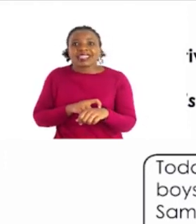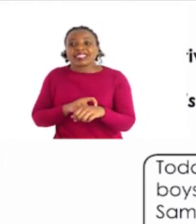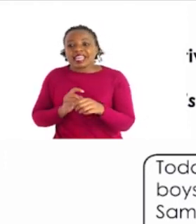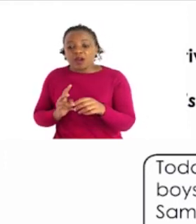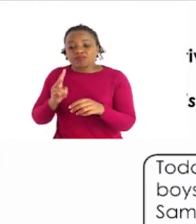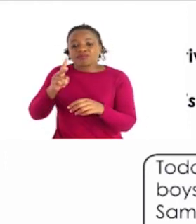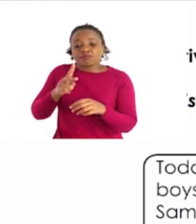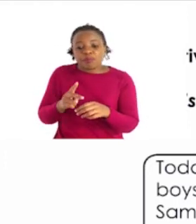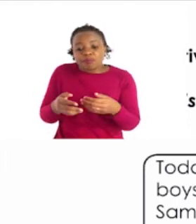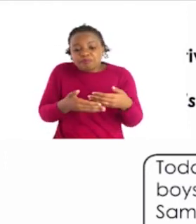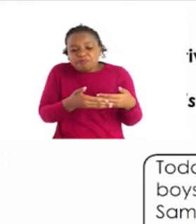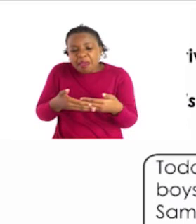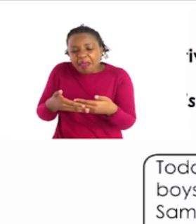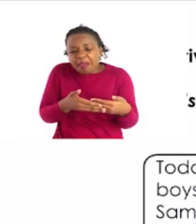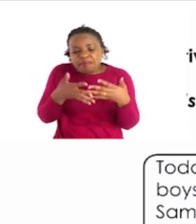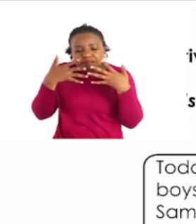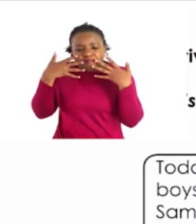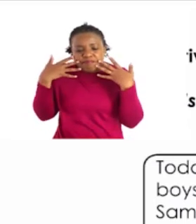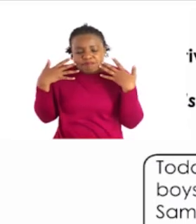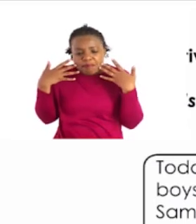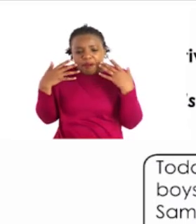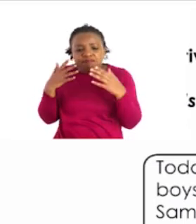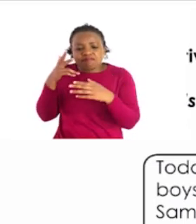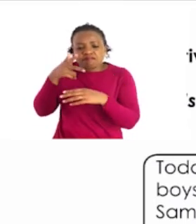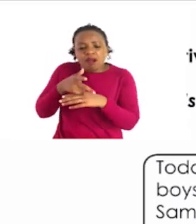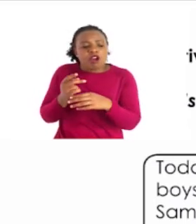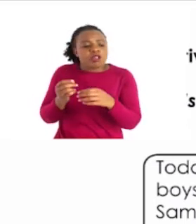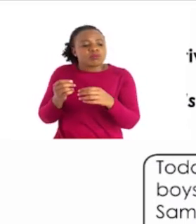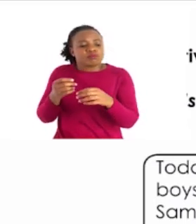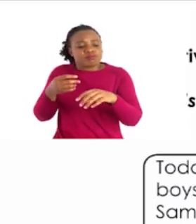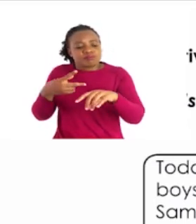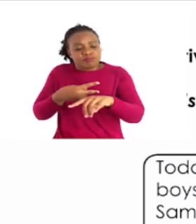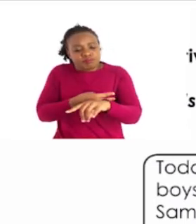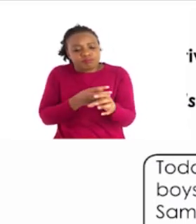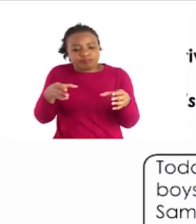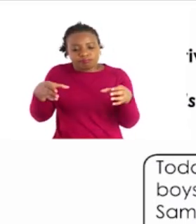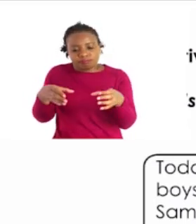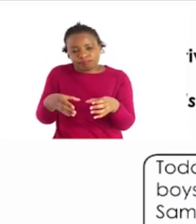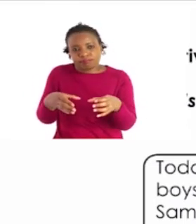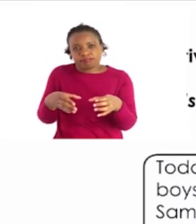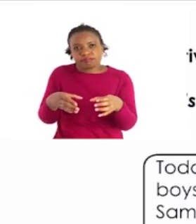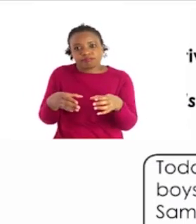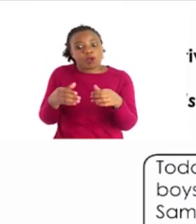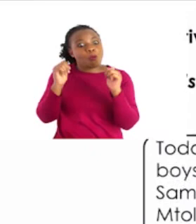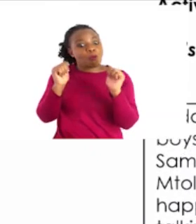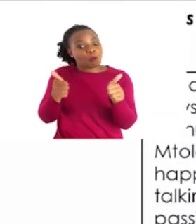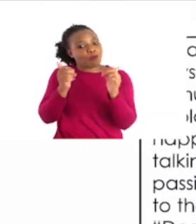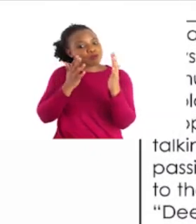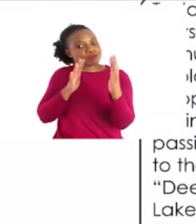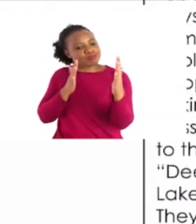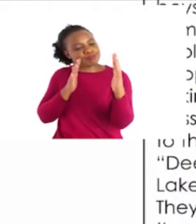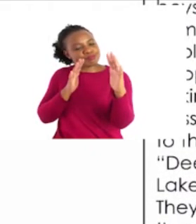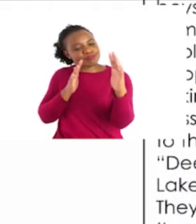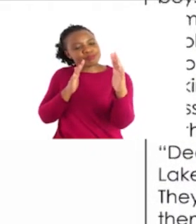of kittens in the barn to the herd of sheep. Well done, Chanel. Give